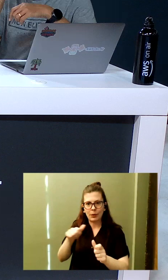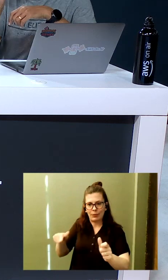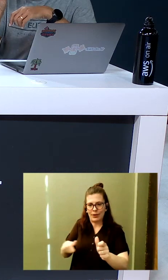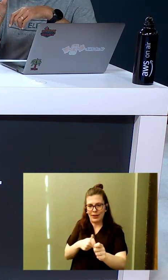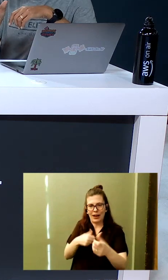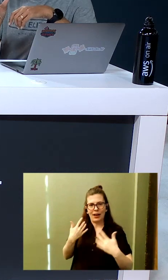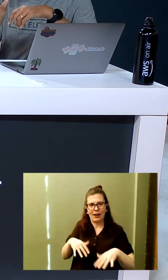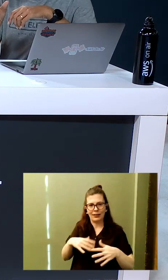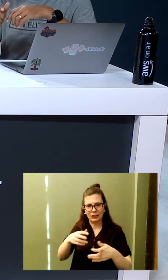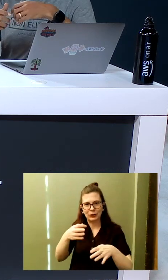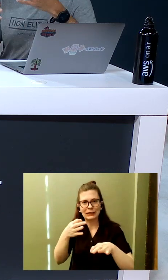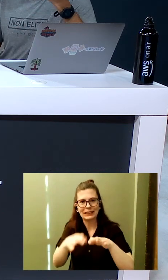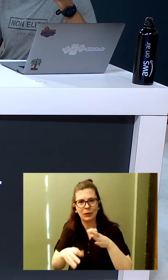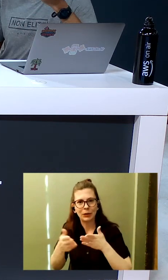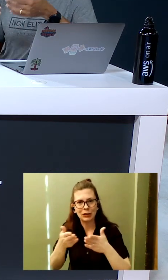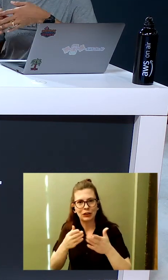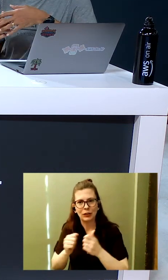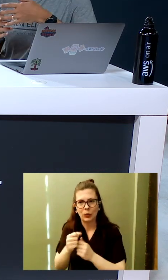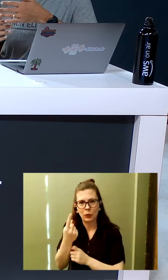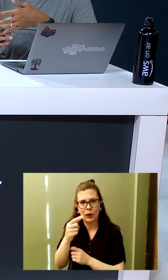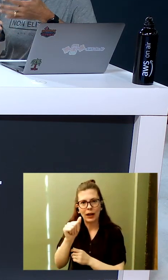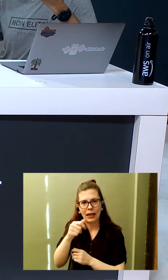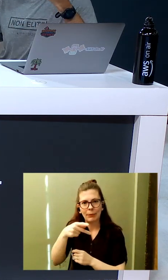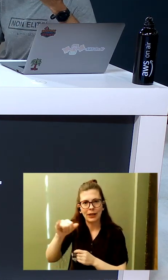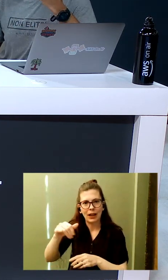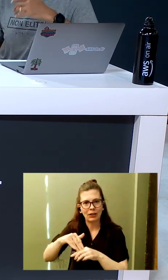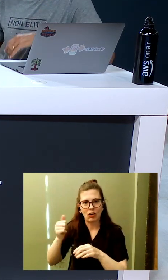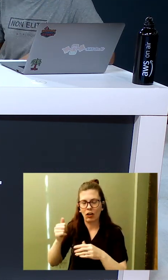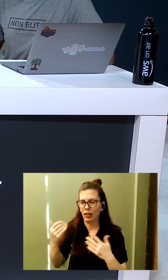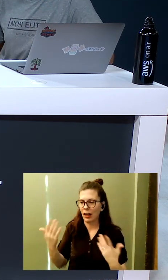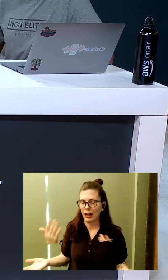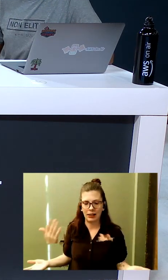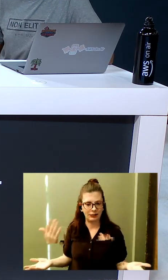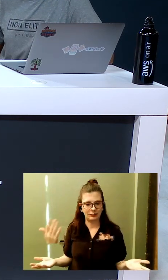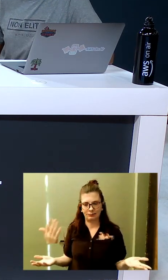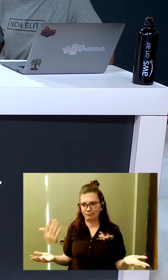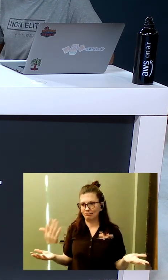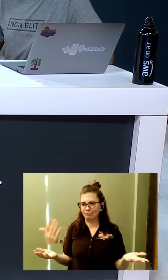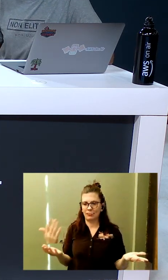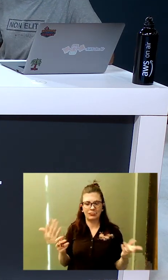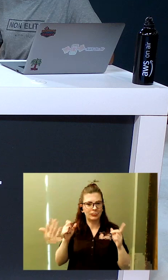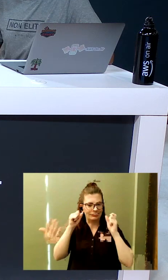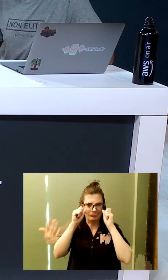service with a single API call. It's just, it's just phenomenal that we